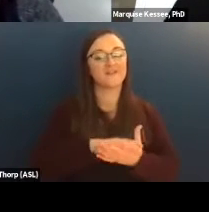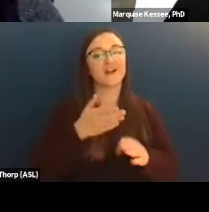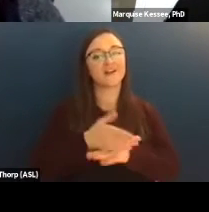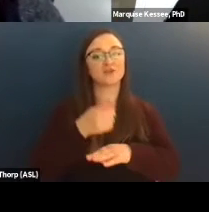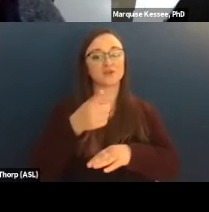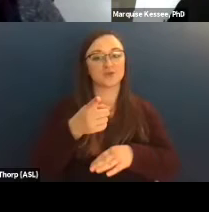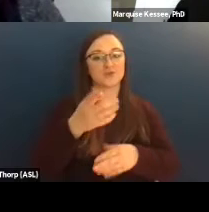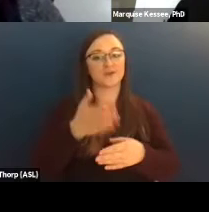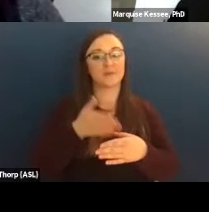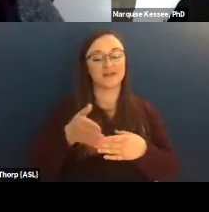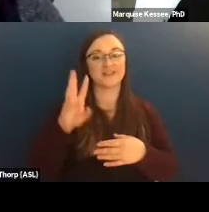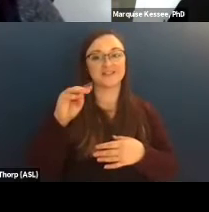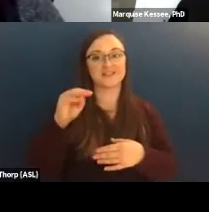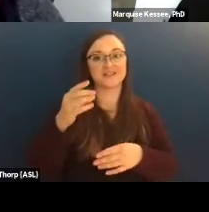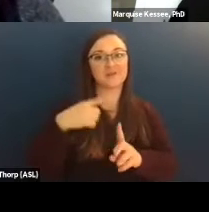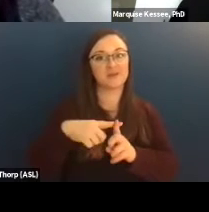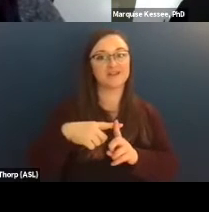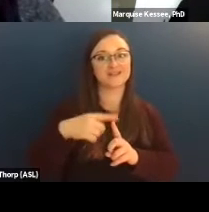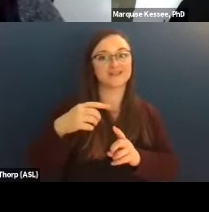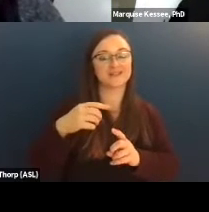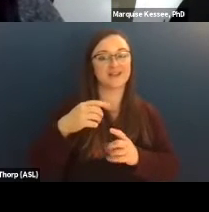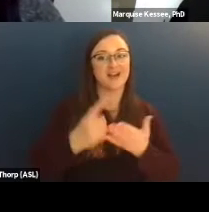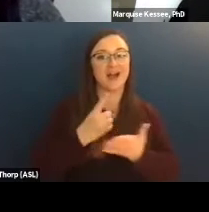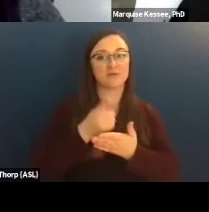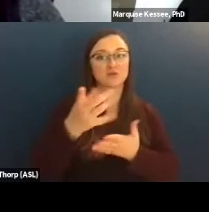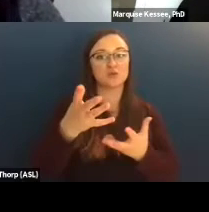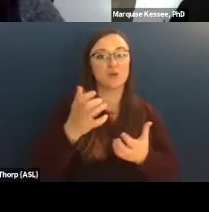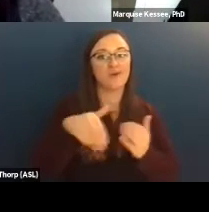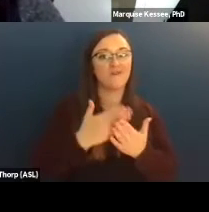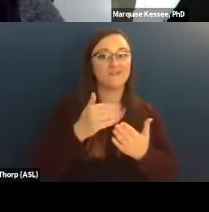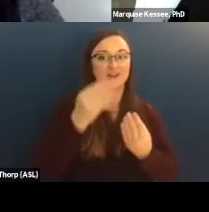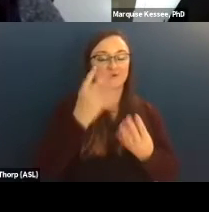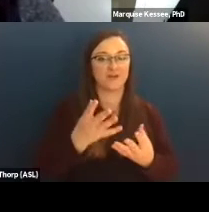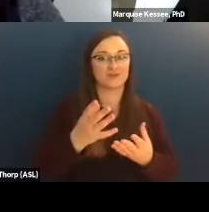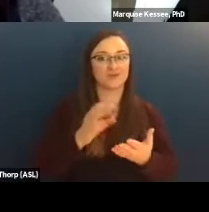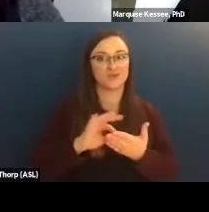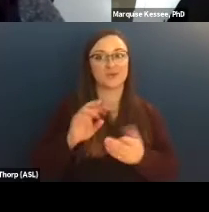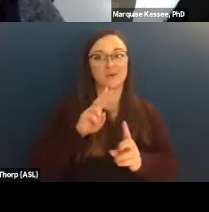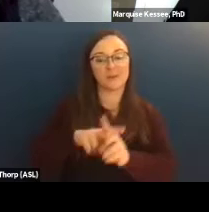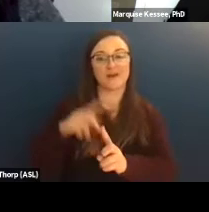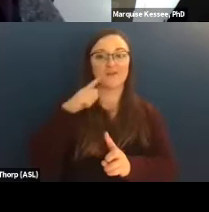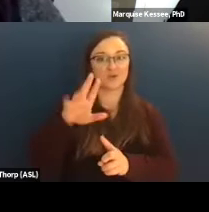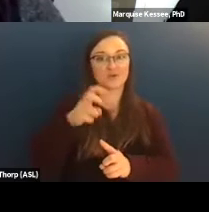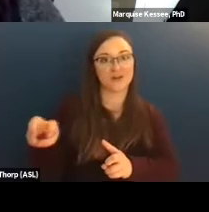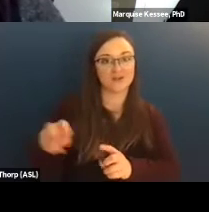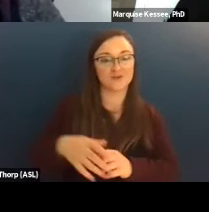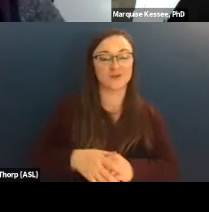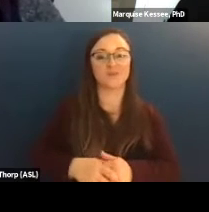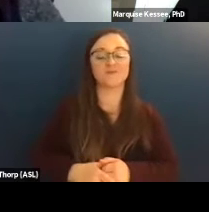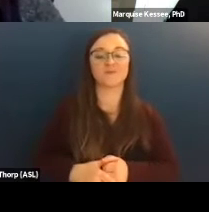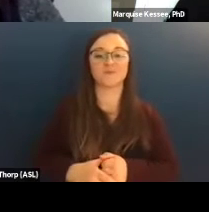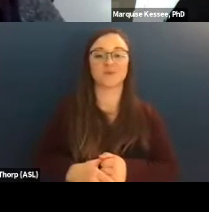plus hours at the community college level, you want all of that information to count when you transfer. And so I